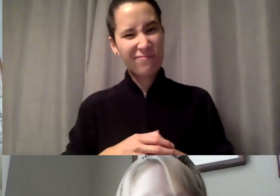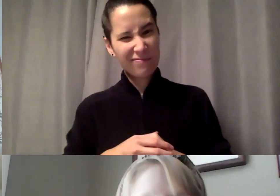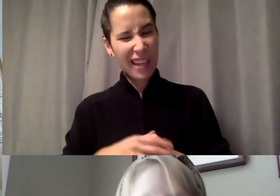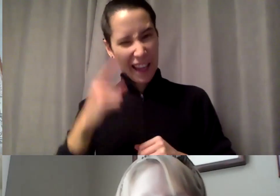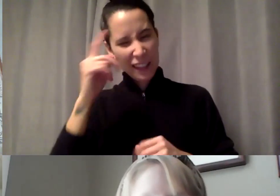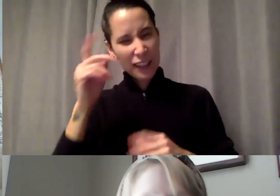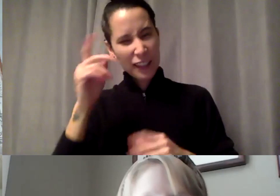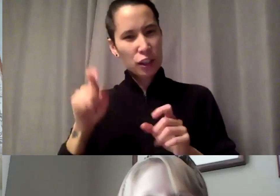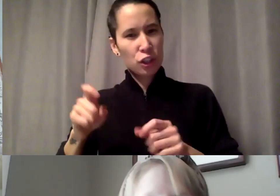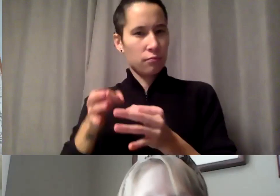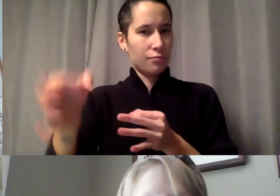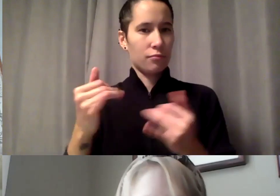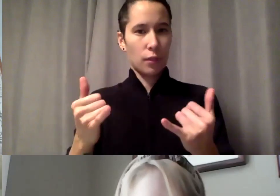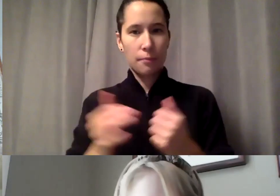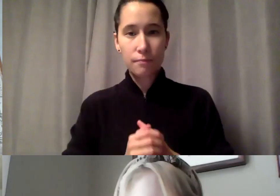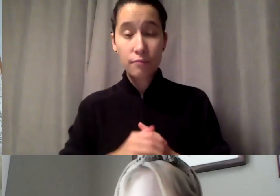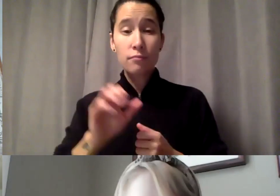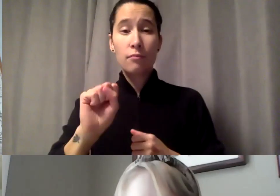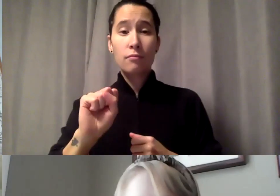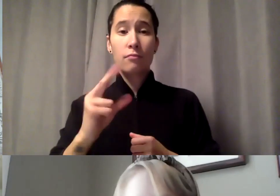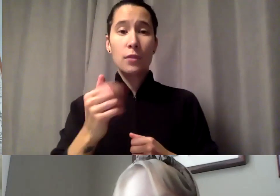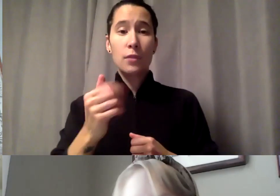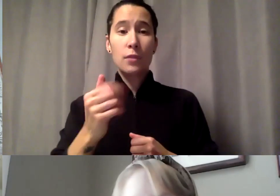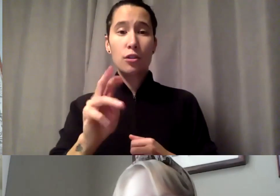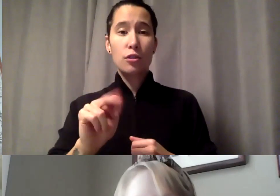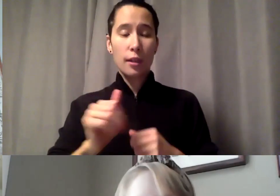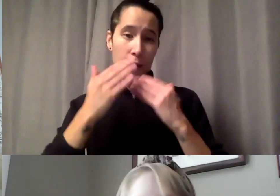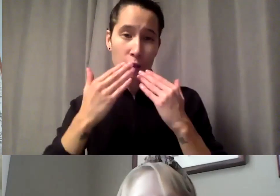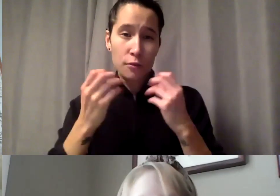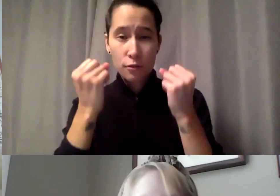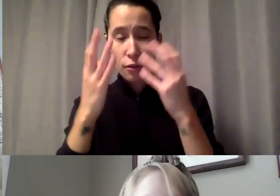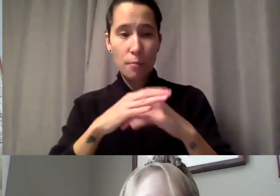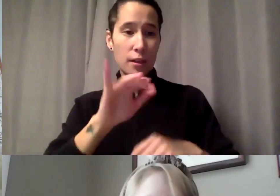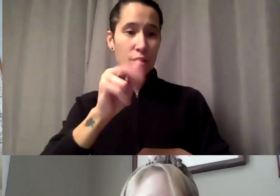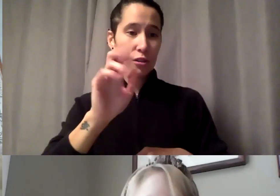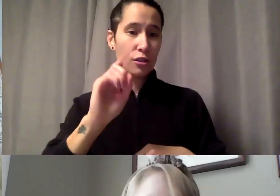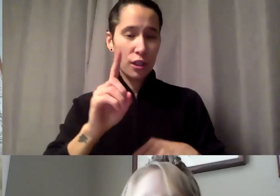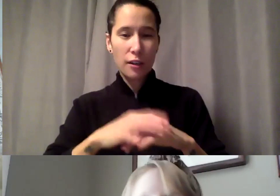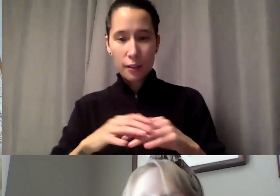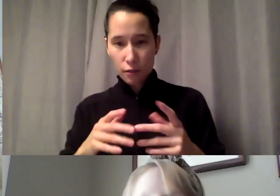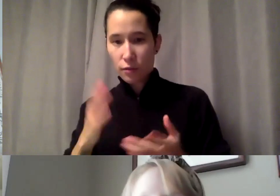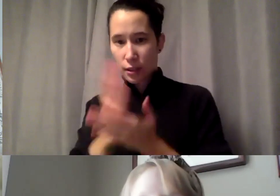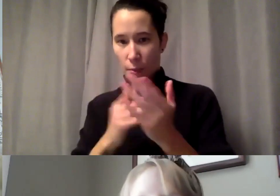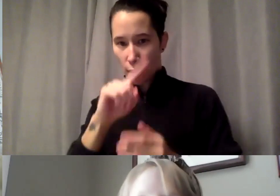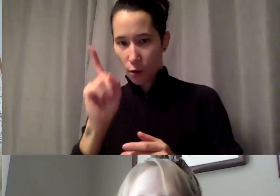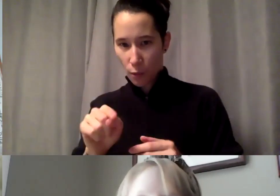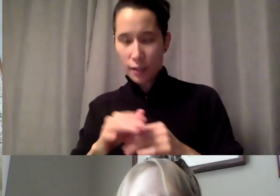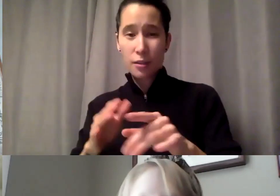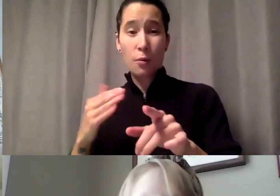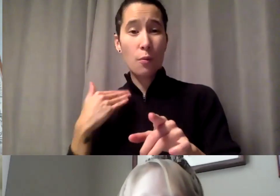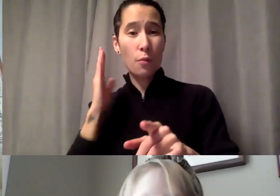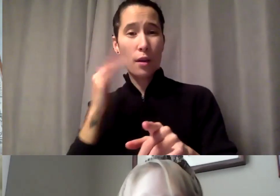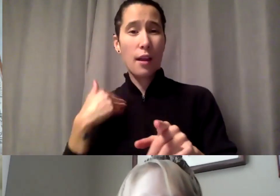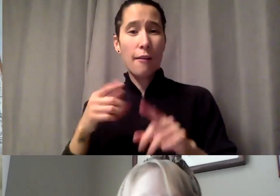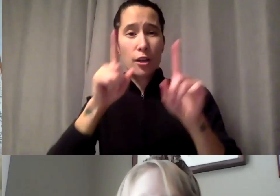at this time. Thanks very much, Jared. And with that, I do want to close on time. We'll capture the questions. You'll be linked to a survey now. If you have